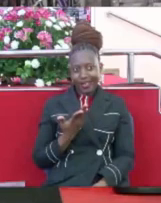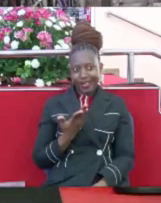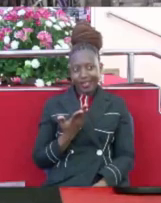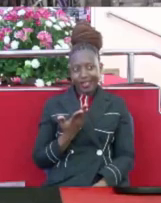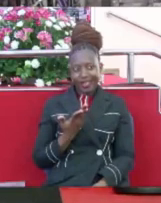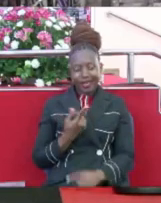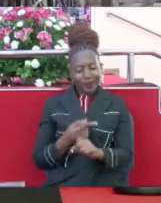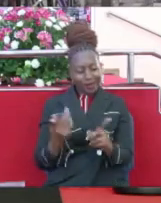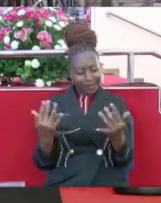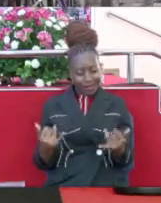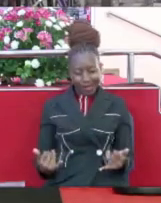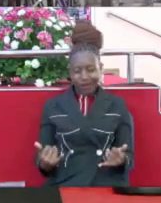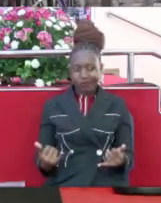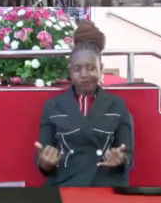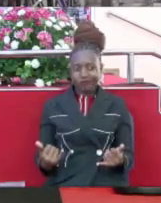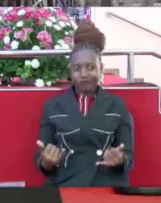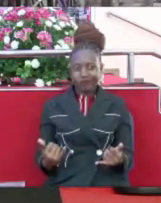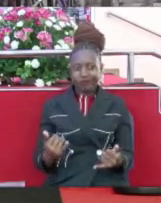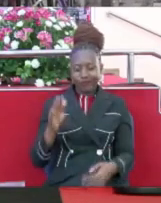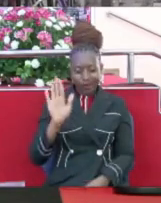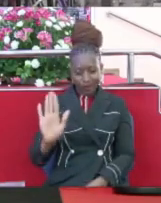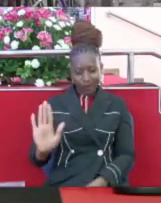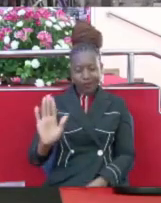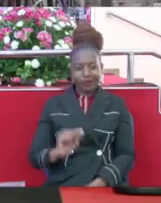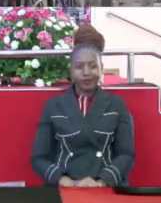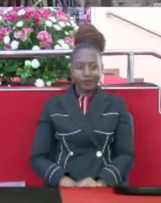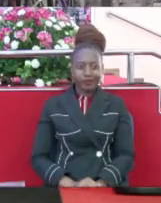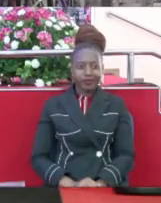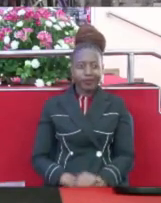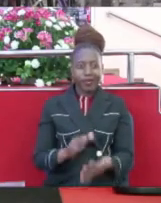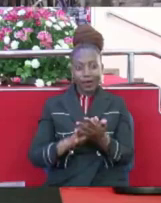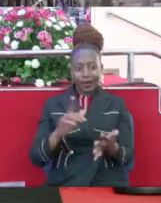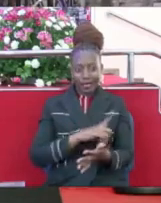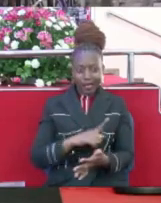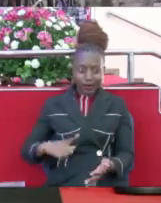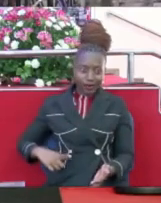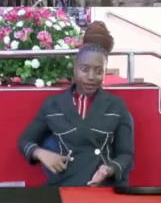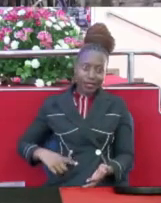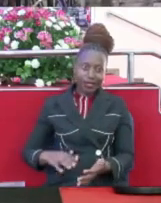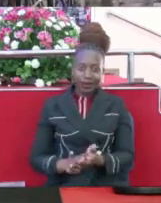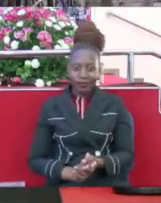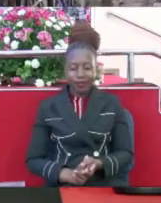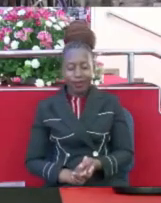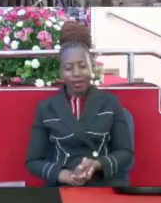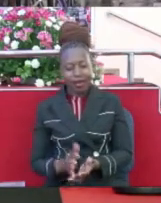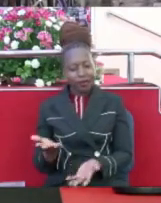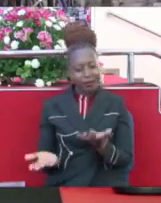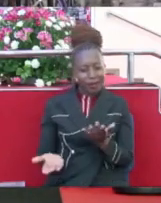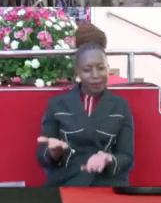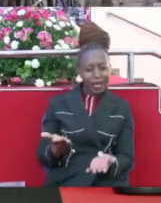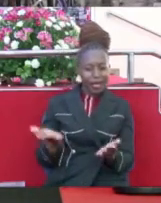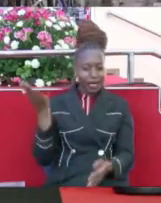But now I do not. Lakini sasa siguzi. Bwana Yesu asifiwe. Amen. I used to watch certain kind of